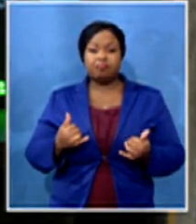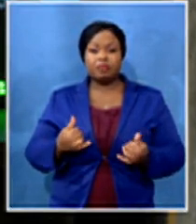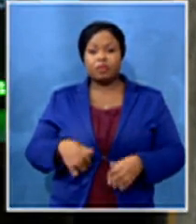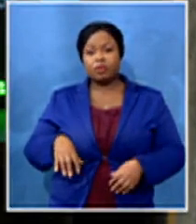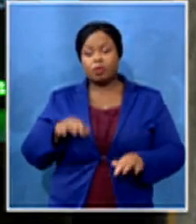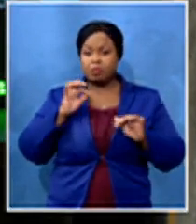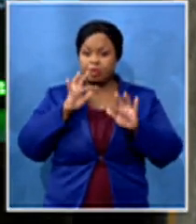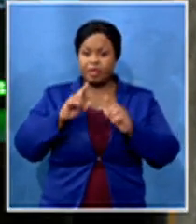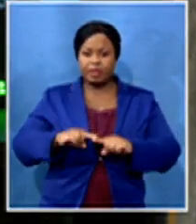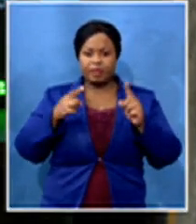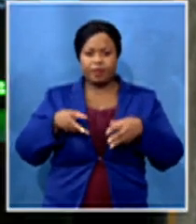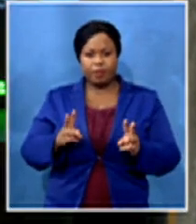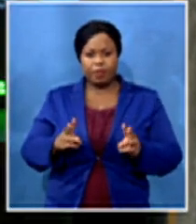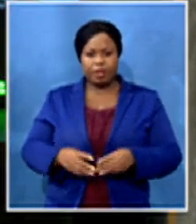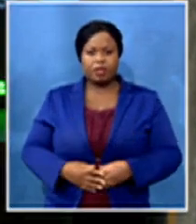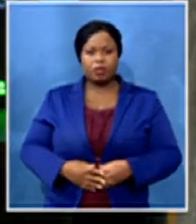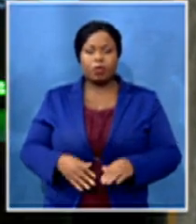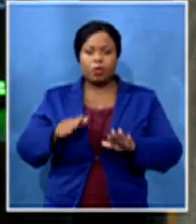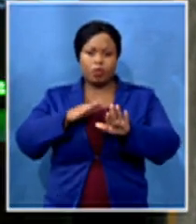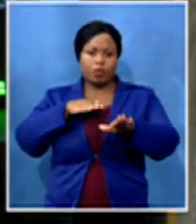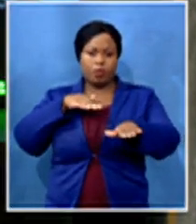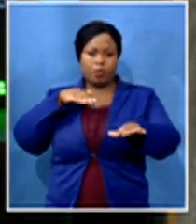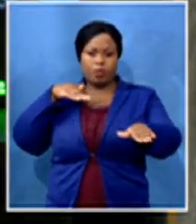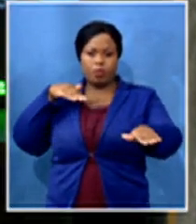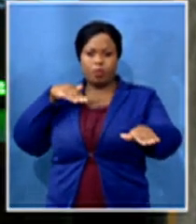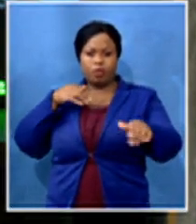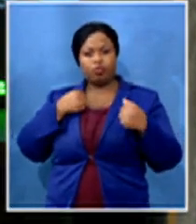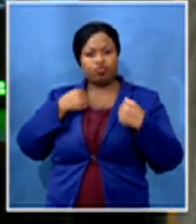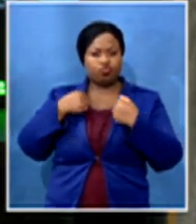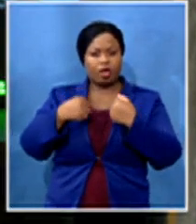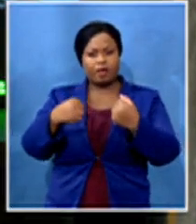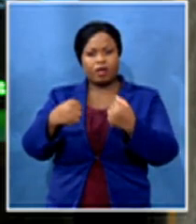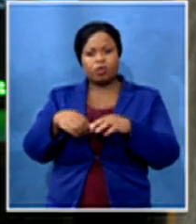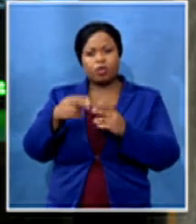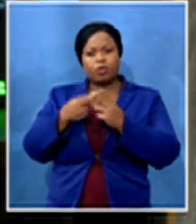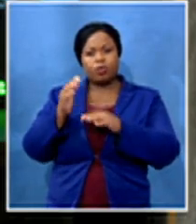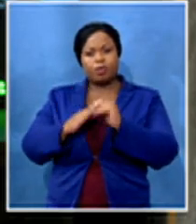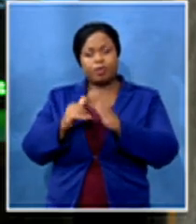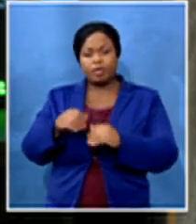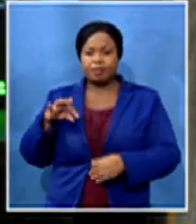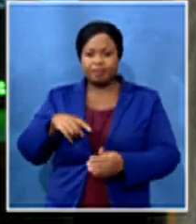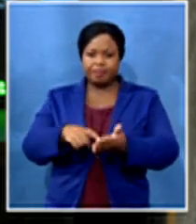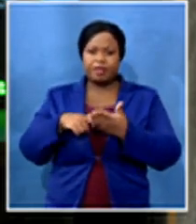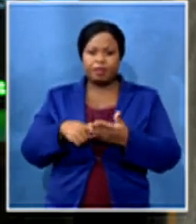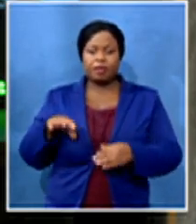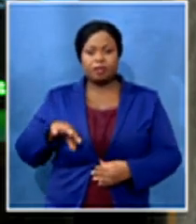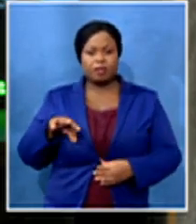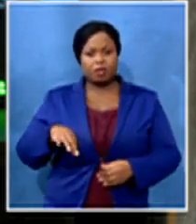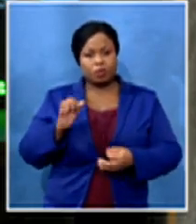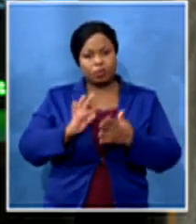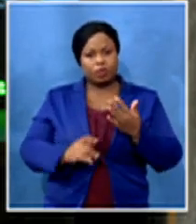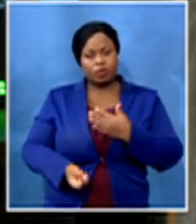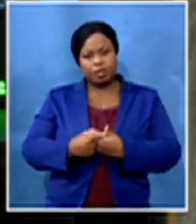march in a very different way, driving in convoy to the union buildings and demanding salaries. So that's a story that'll be happening